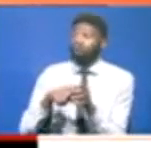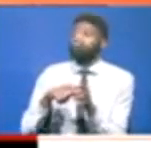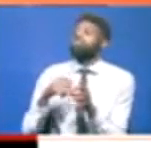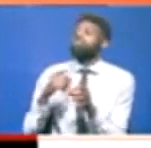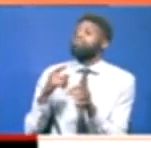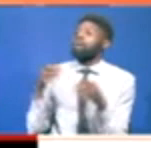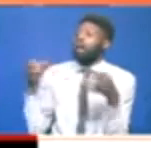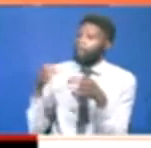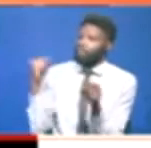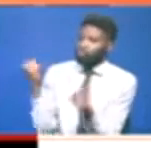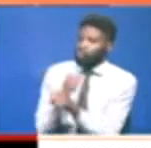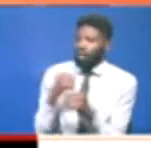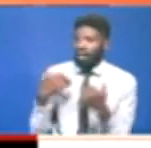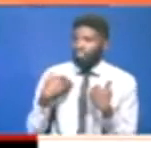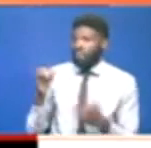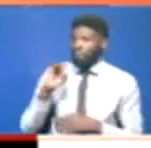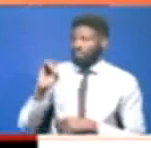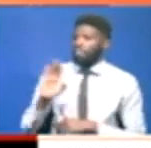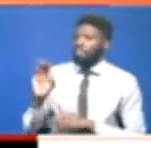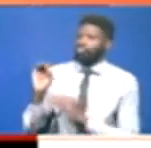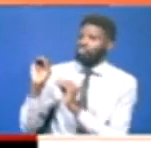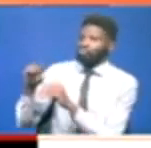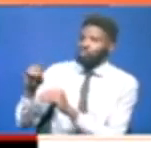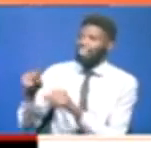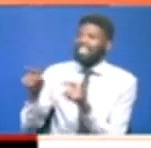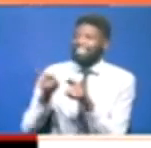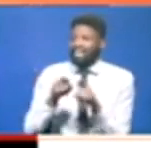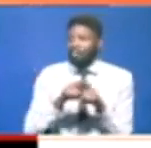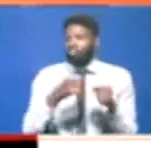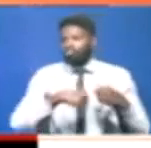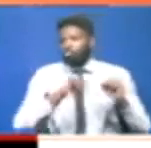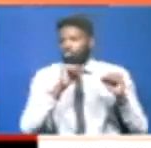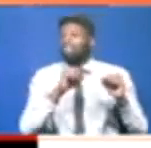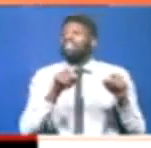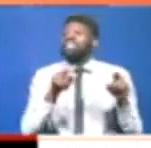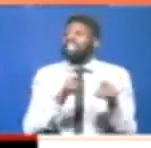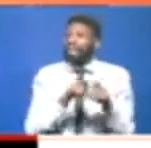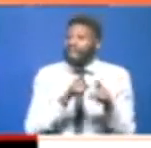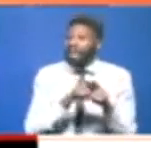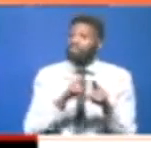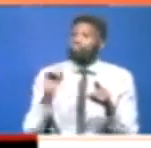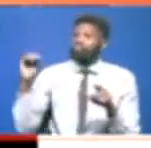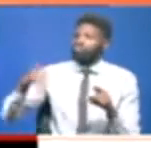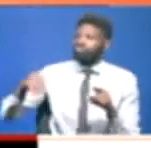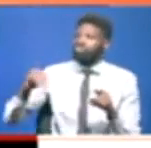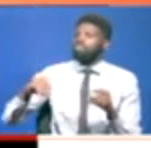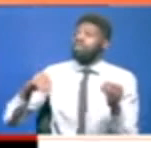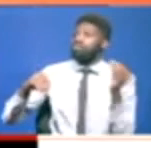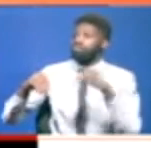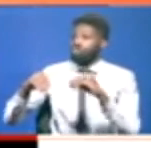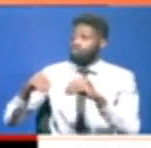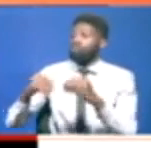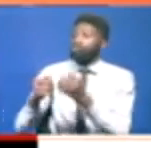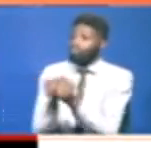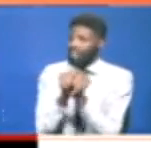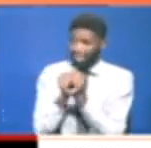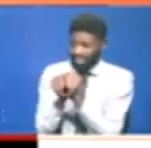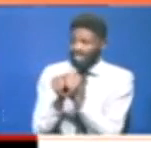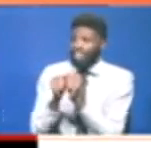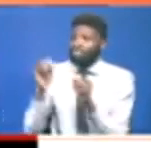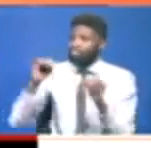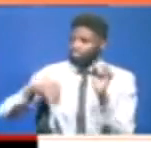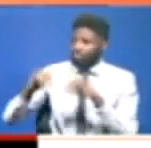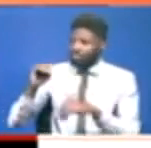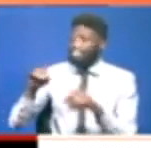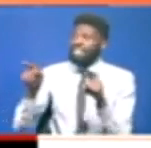contribute to your scheme. At the same time, also the employer contributes. So that means your contribution plus the employer's contribution are put together in a